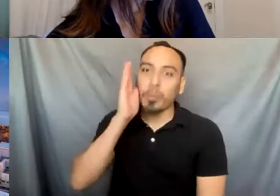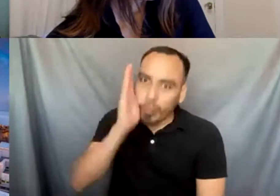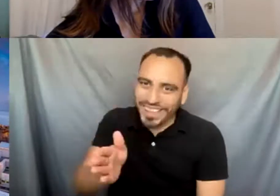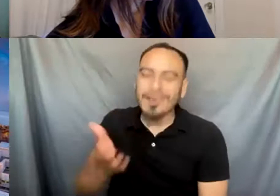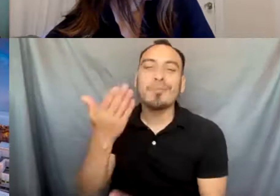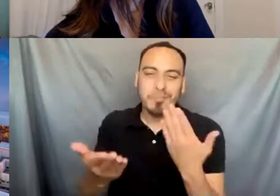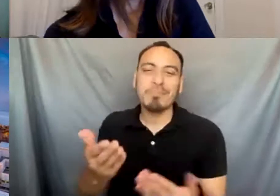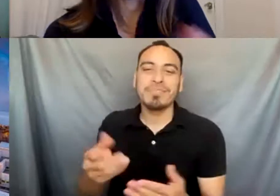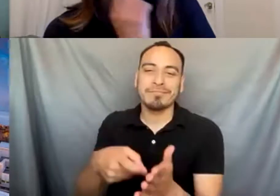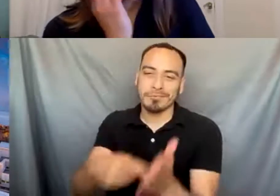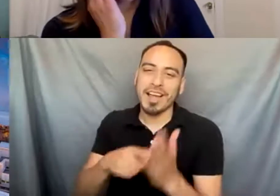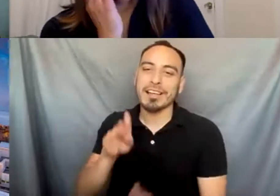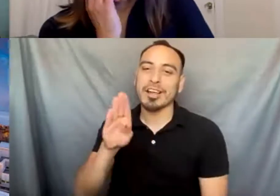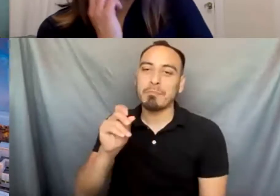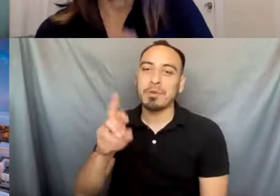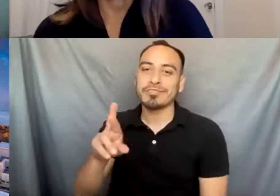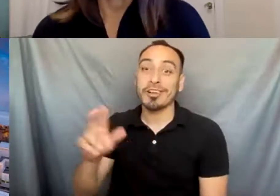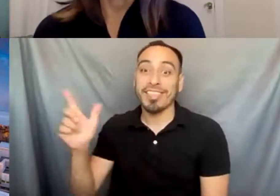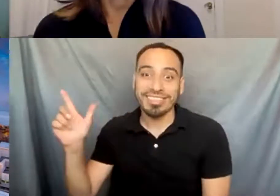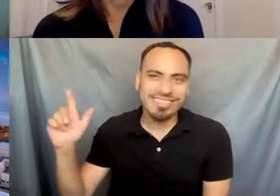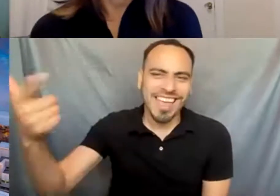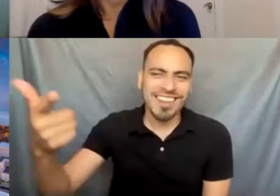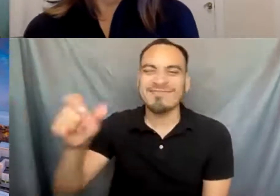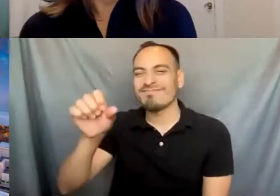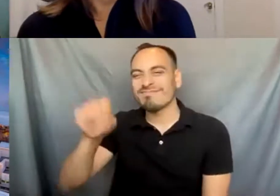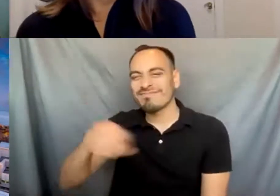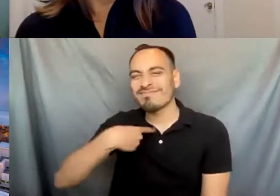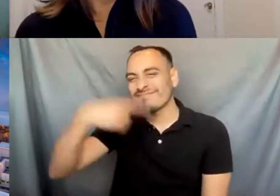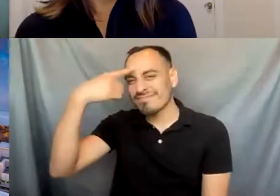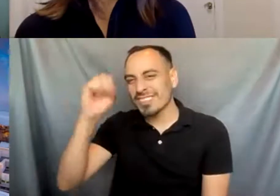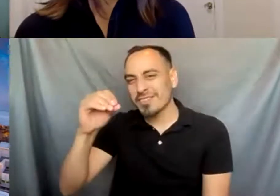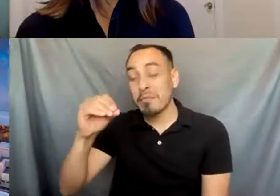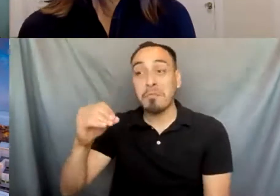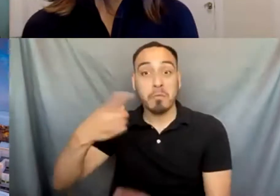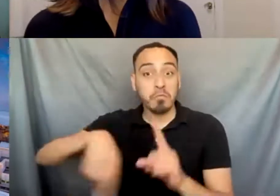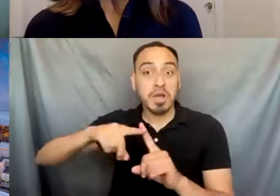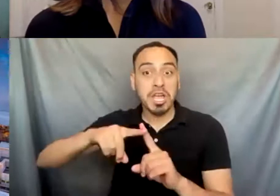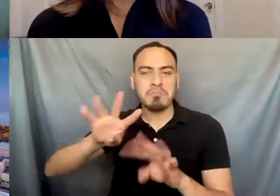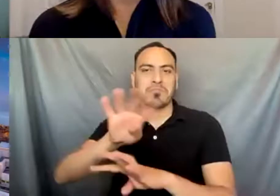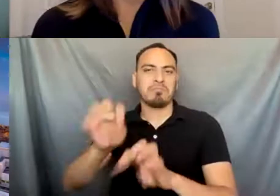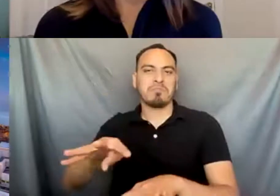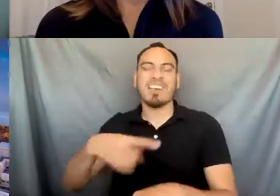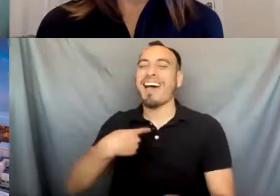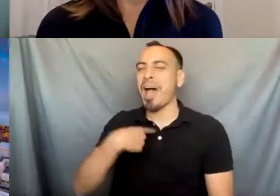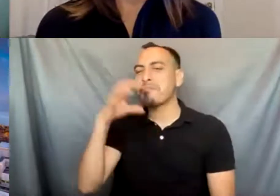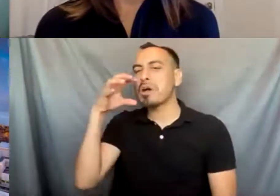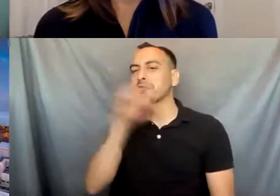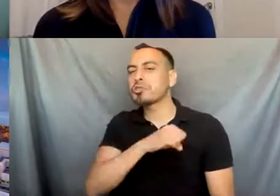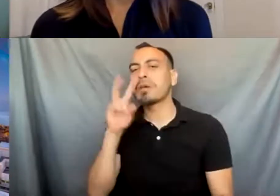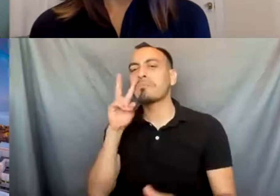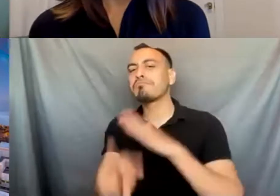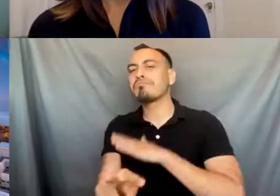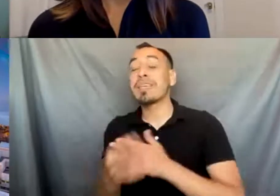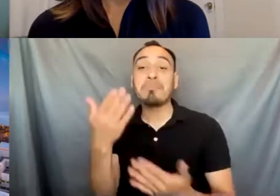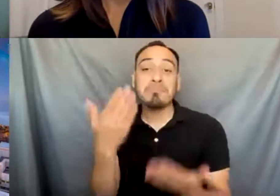going to be. I can't predict. I've been saying from the beginning that I think it would be probably every 2 or 3 years, but I don't